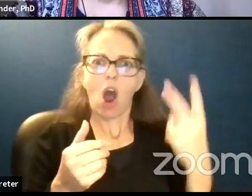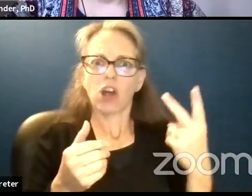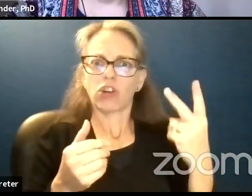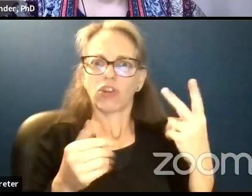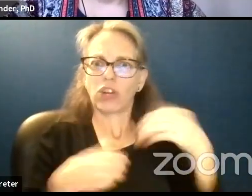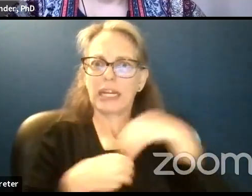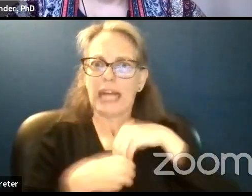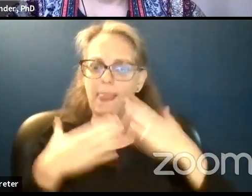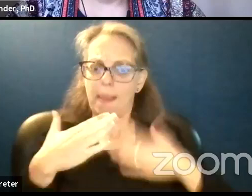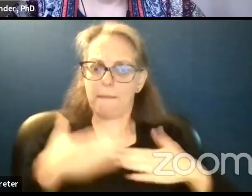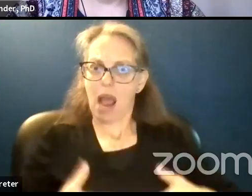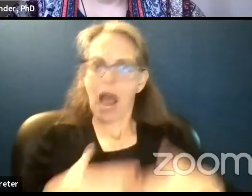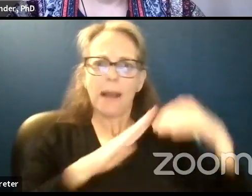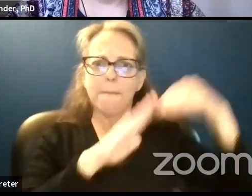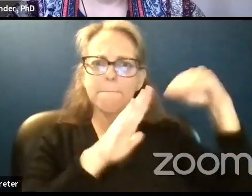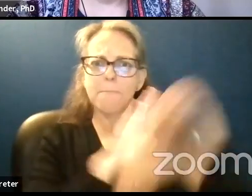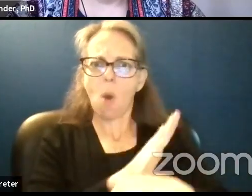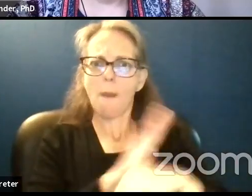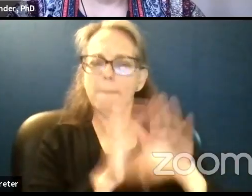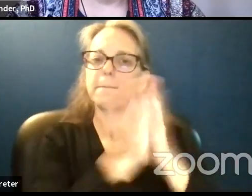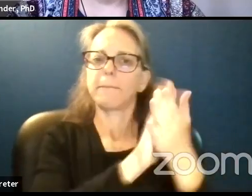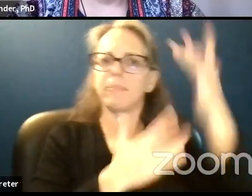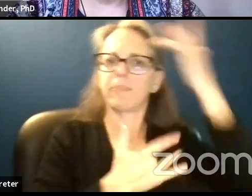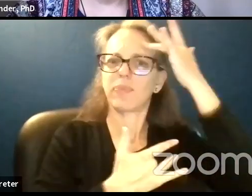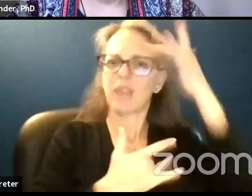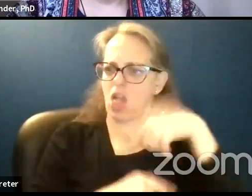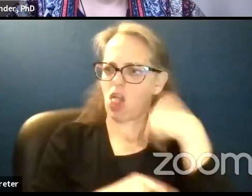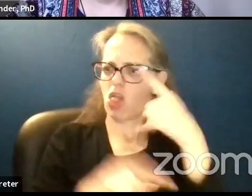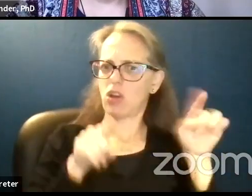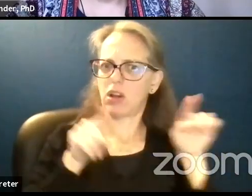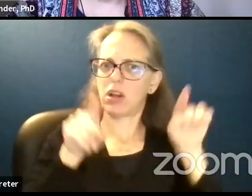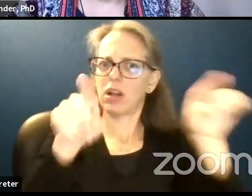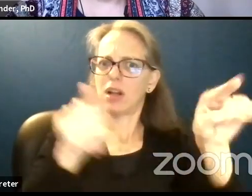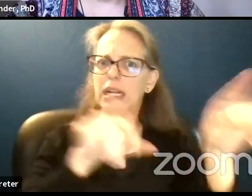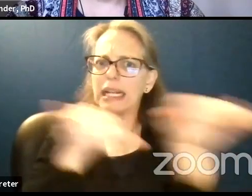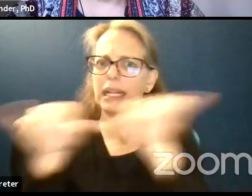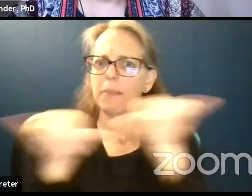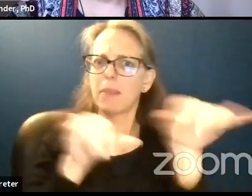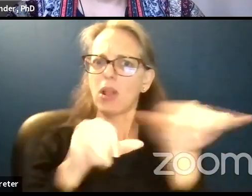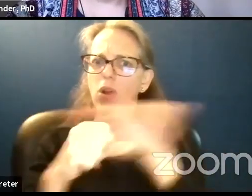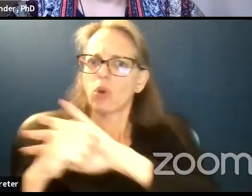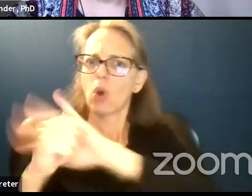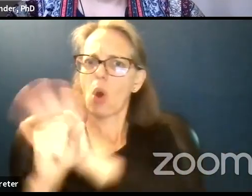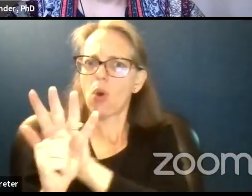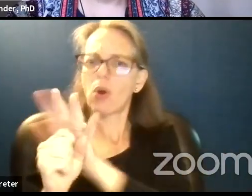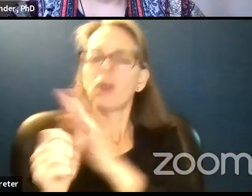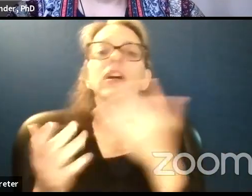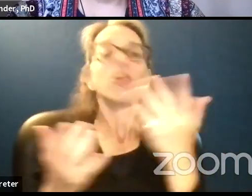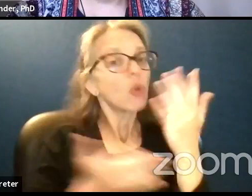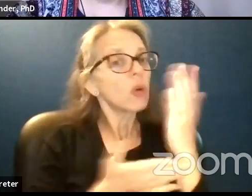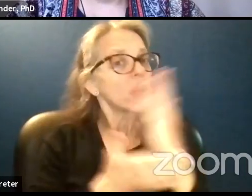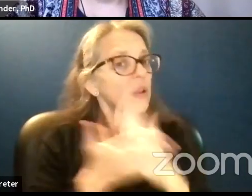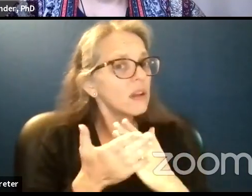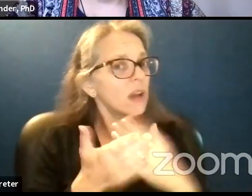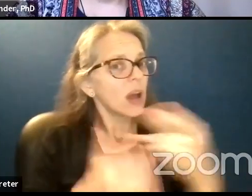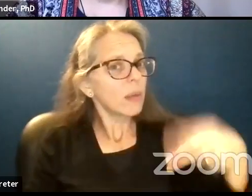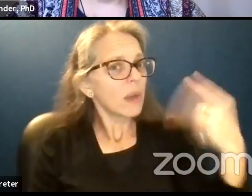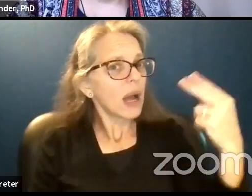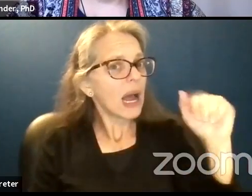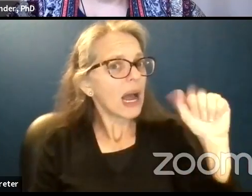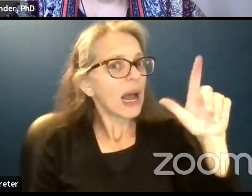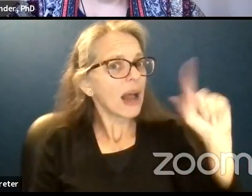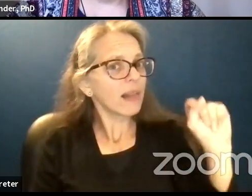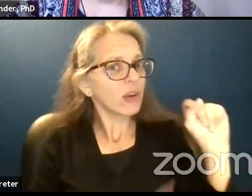lot like what was happening to some of the people who got really sick with COVID-19. So some of those high altitude